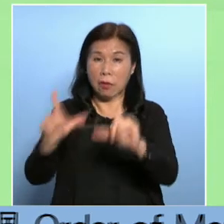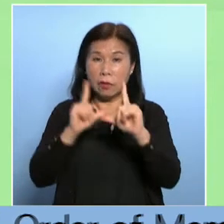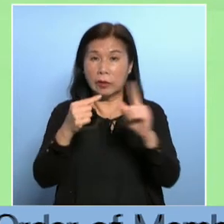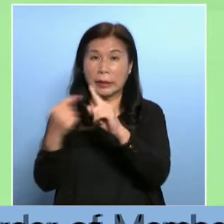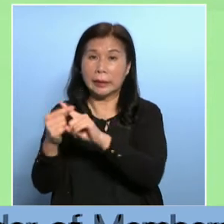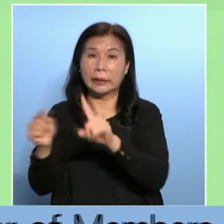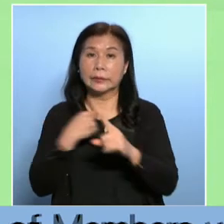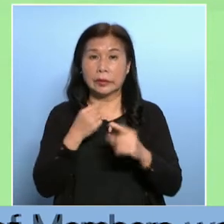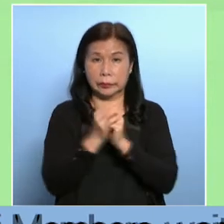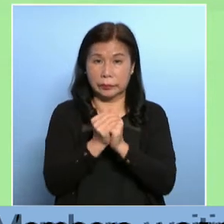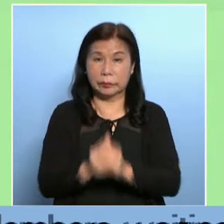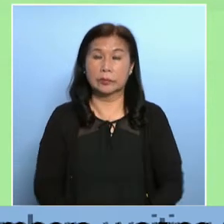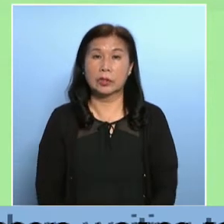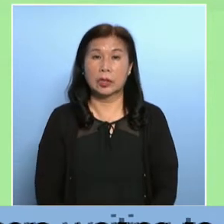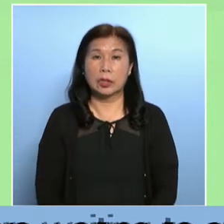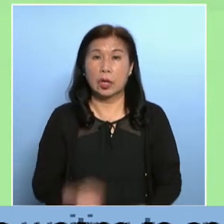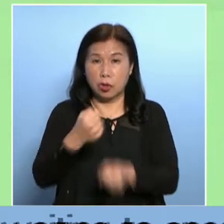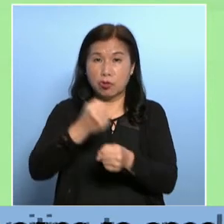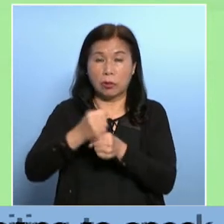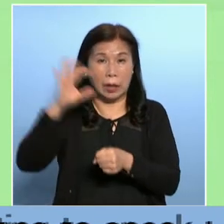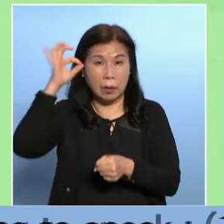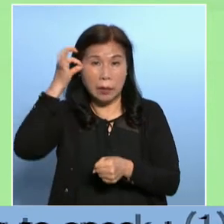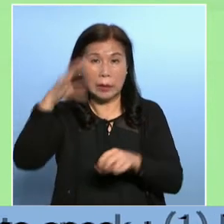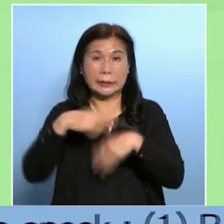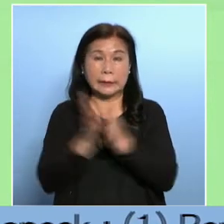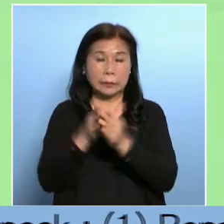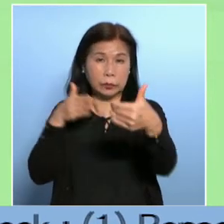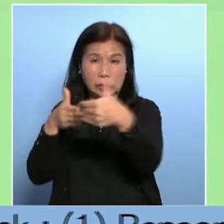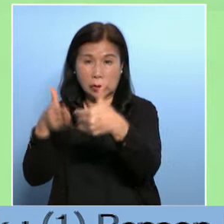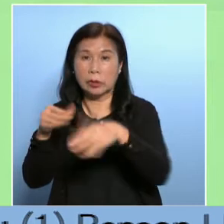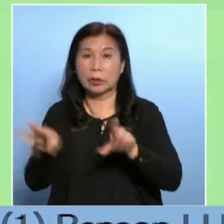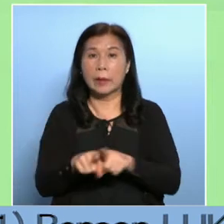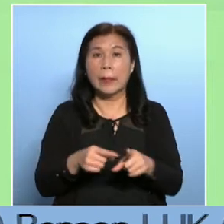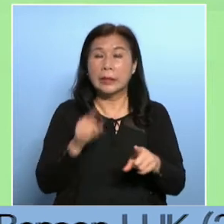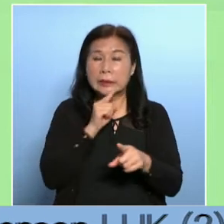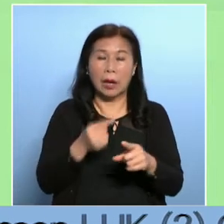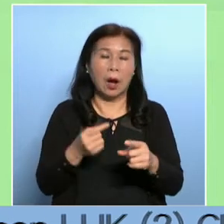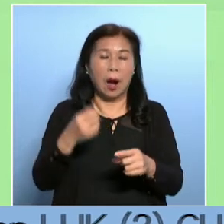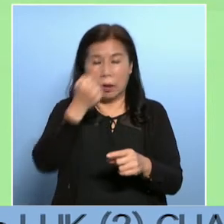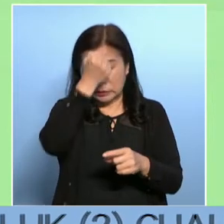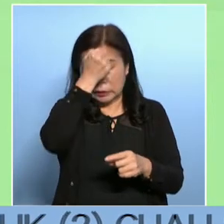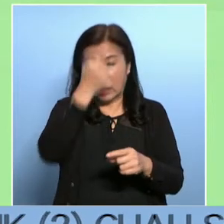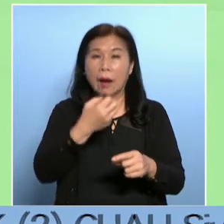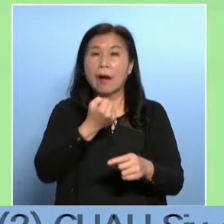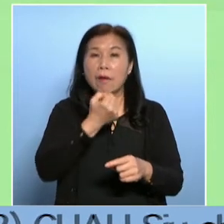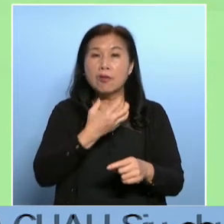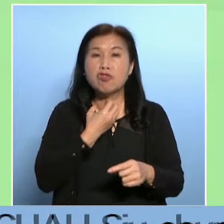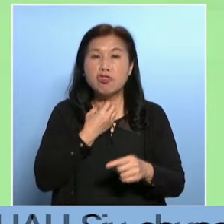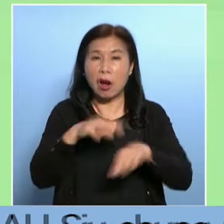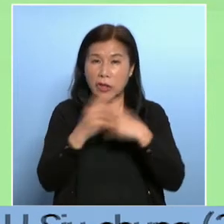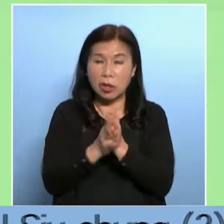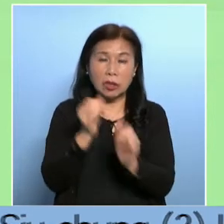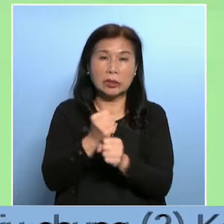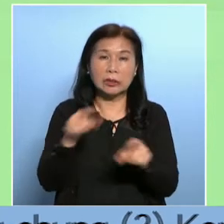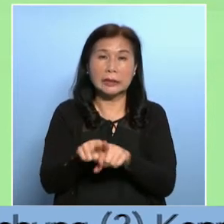should direct the financial secretary to respond to public aspirations. We need to be precise in poverty alleviation, and for those industry